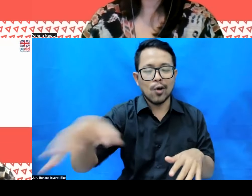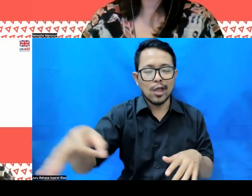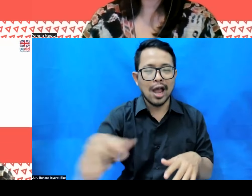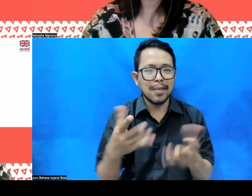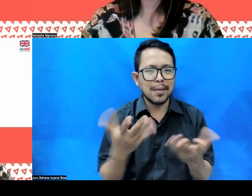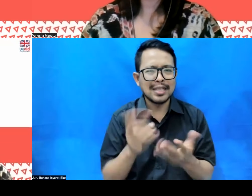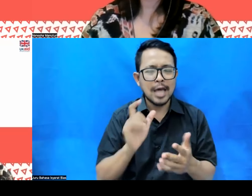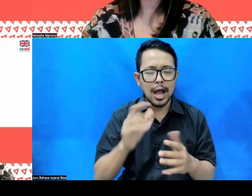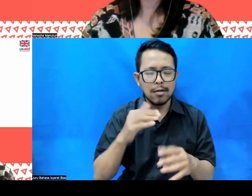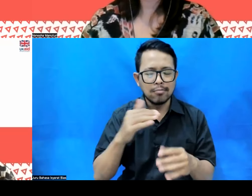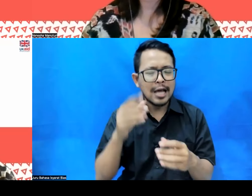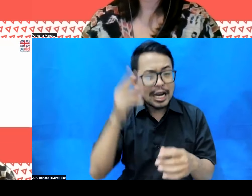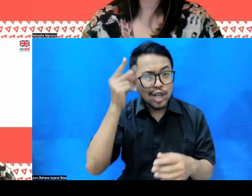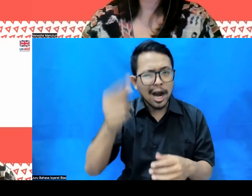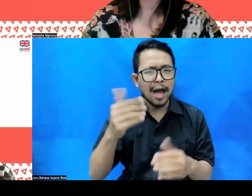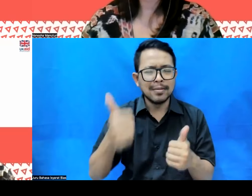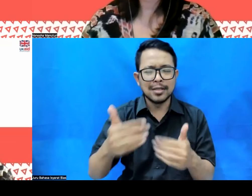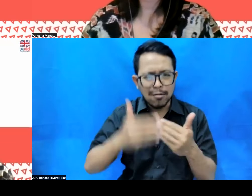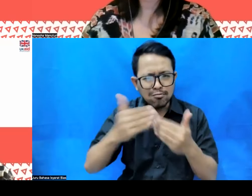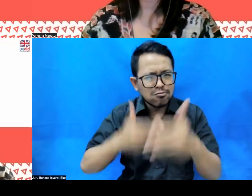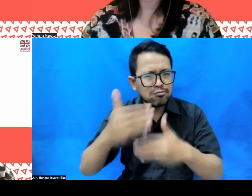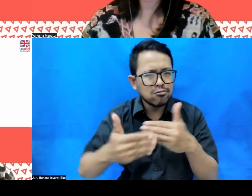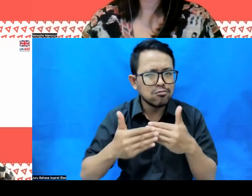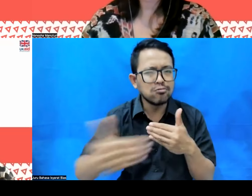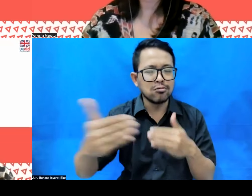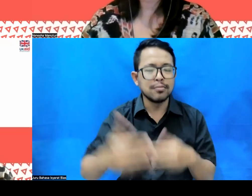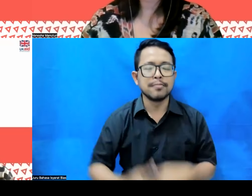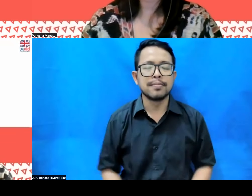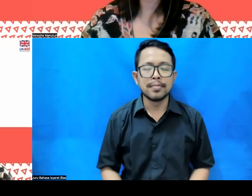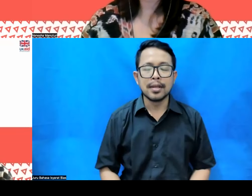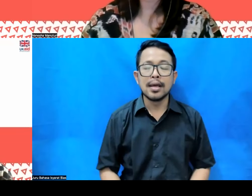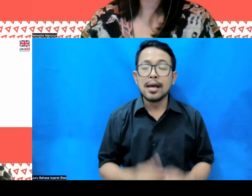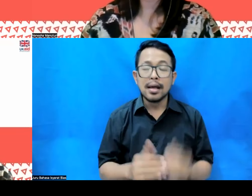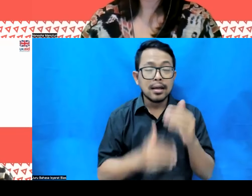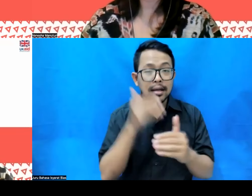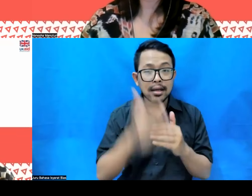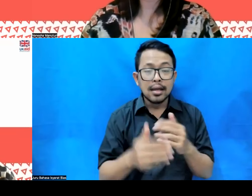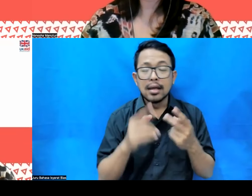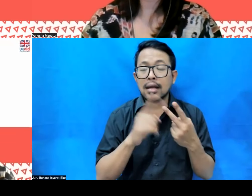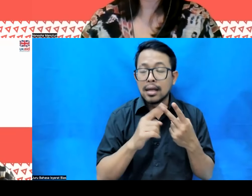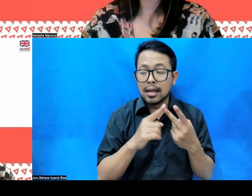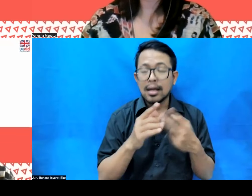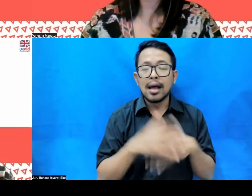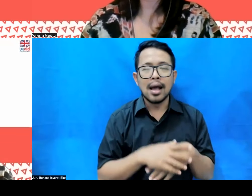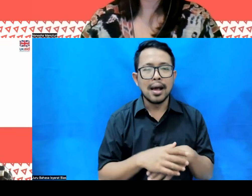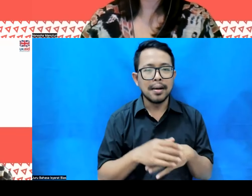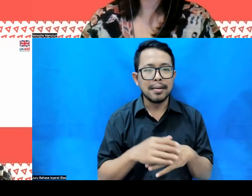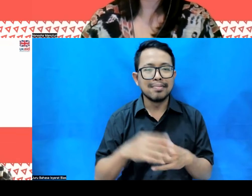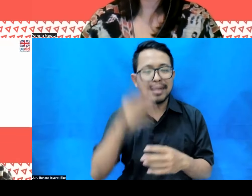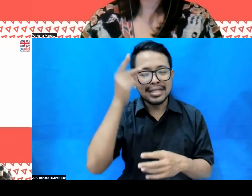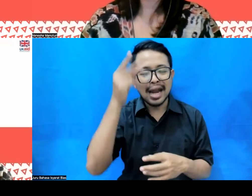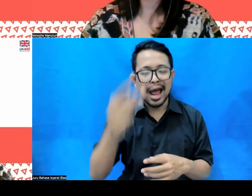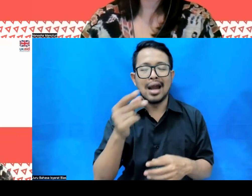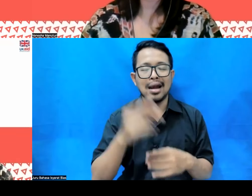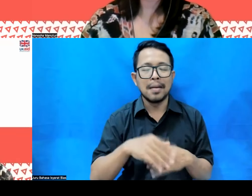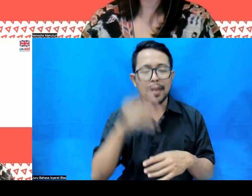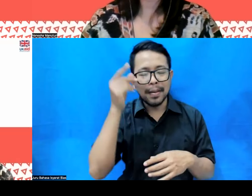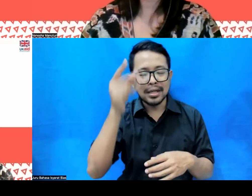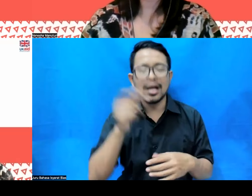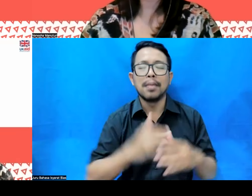And how can that actually be sustainable? And the next step, secondly, is how to conduct